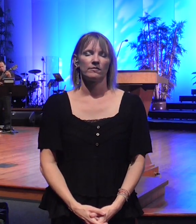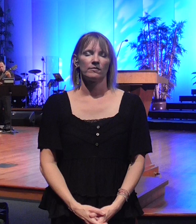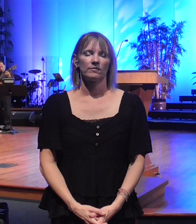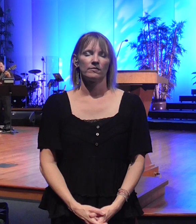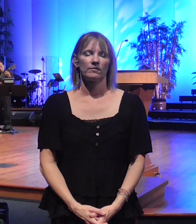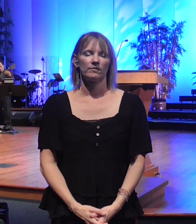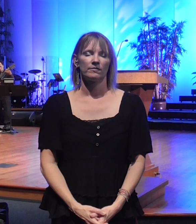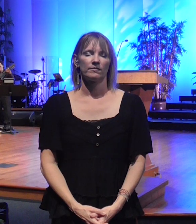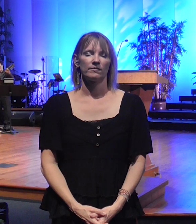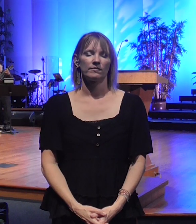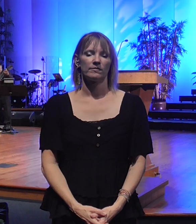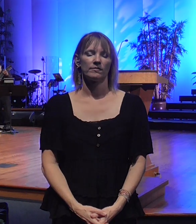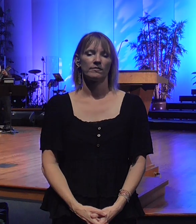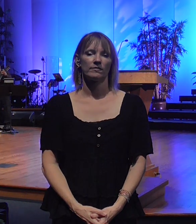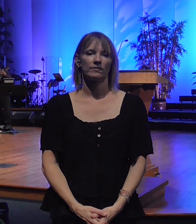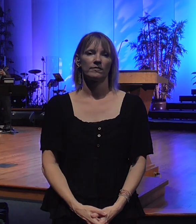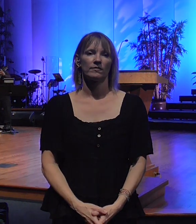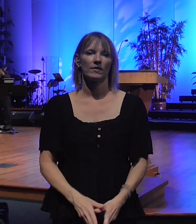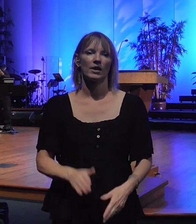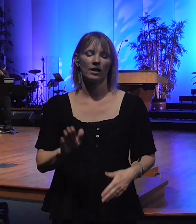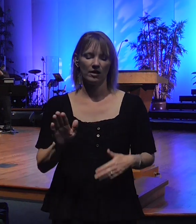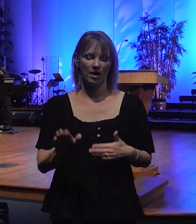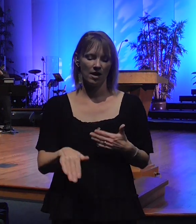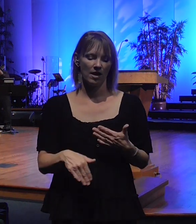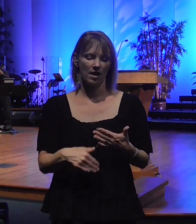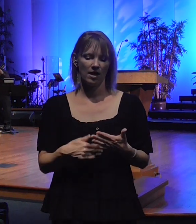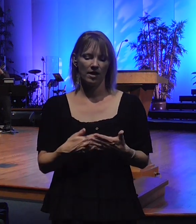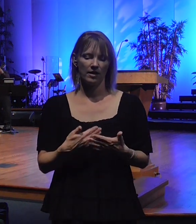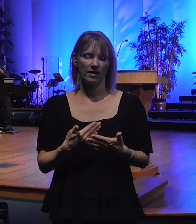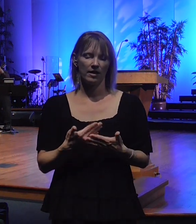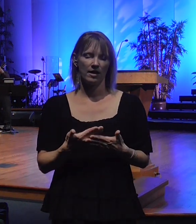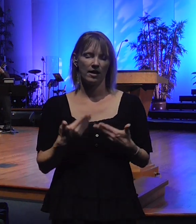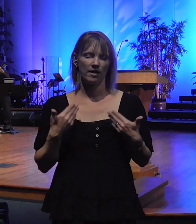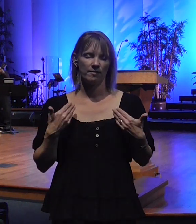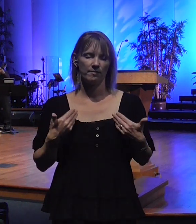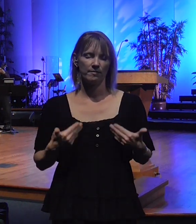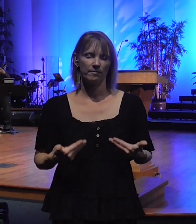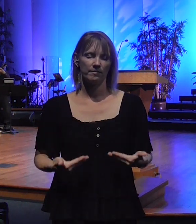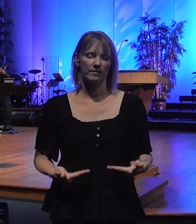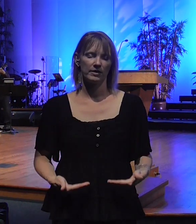Take all I am.